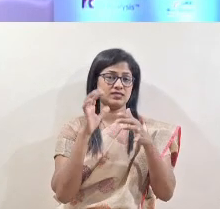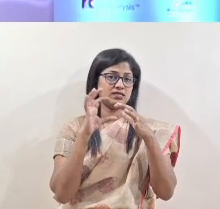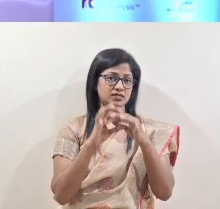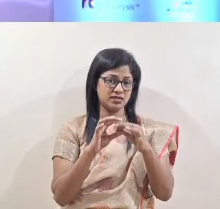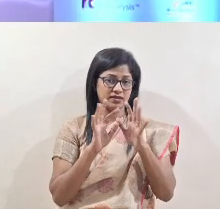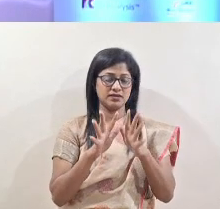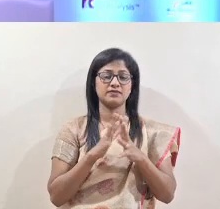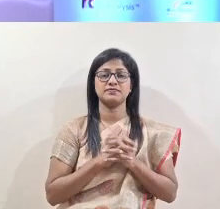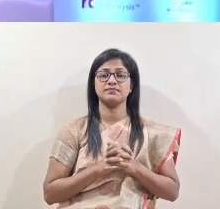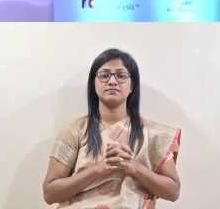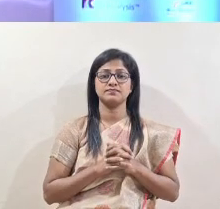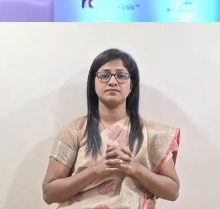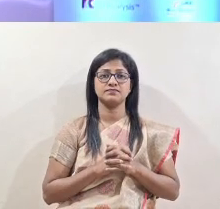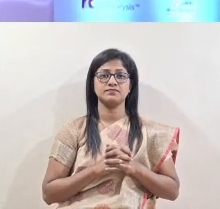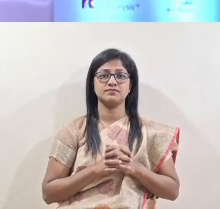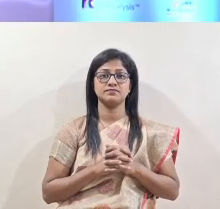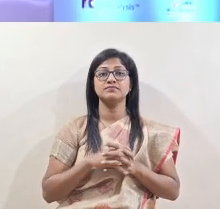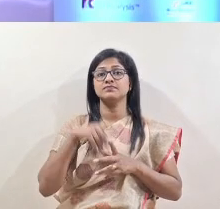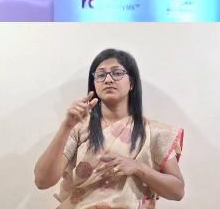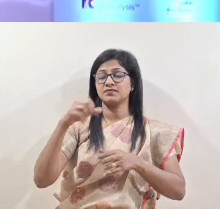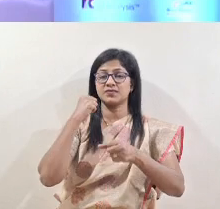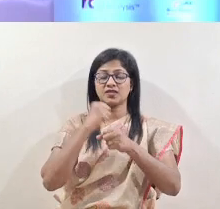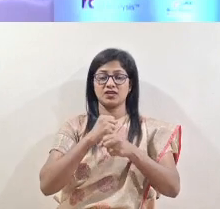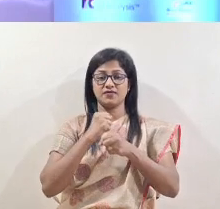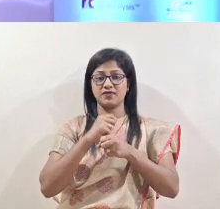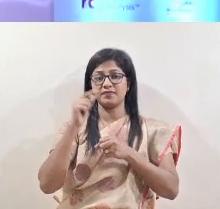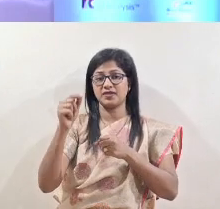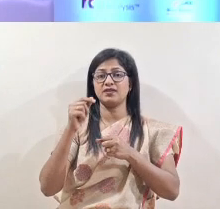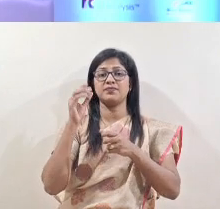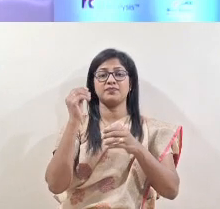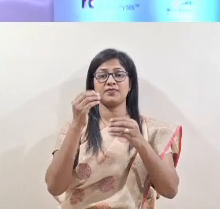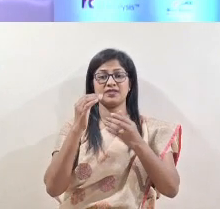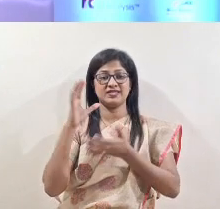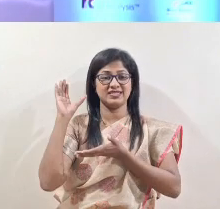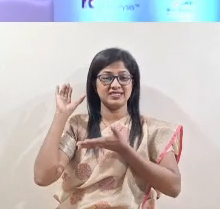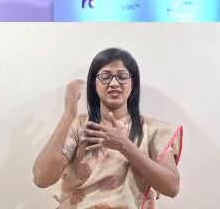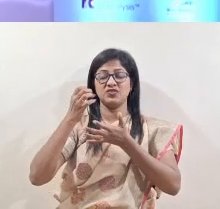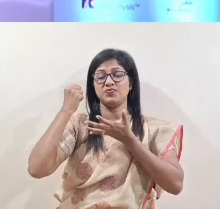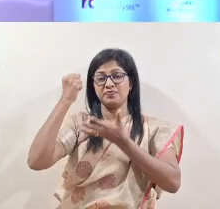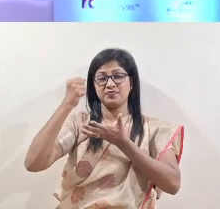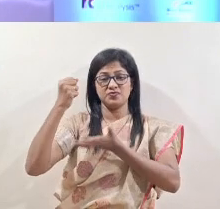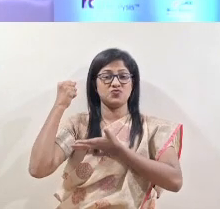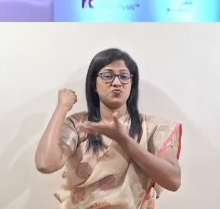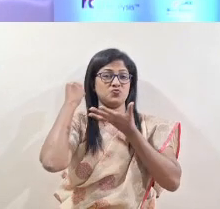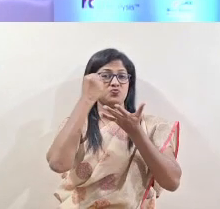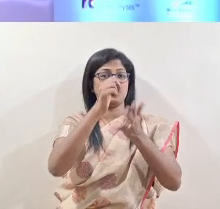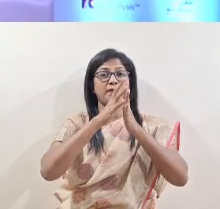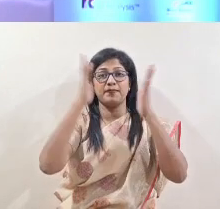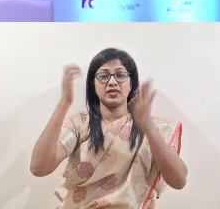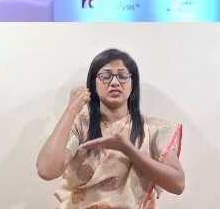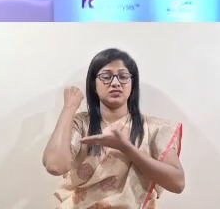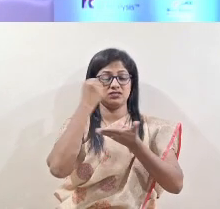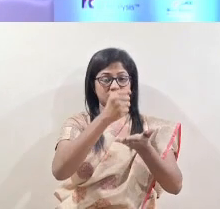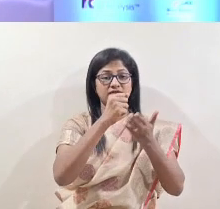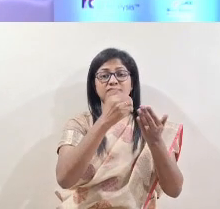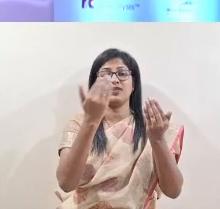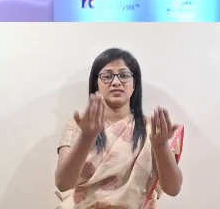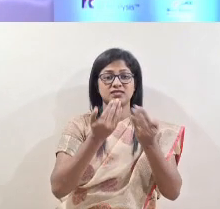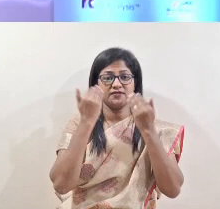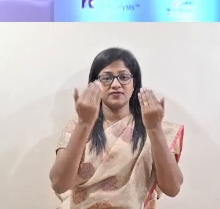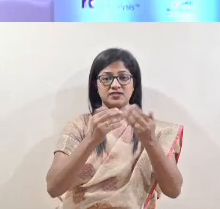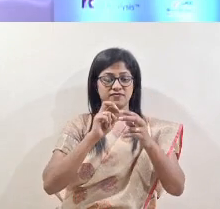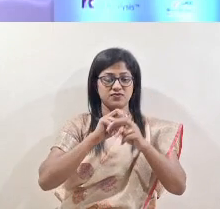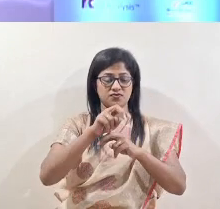fatalities. Uh, the government is investing a huge amount of money for the safer crossing of the pedestrians